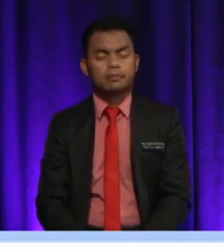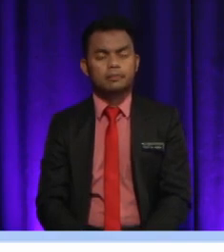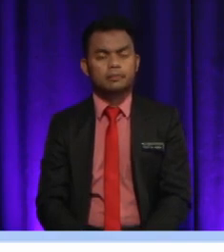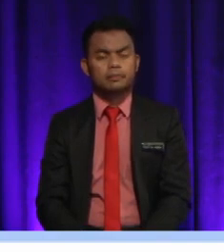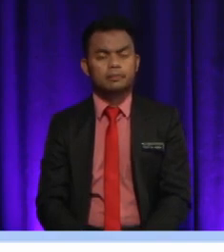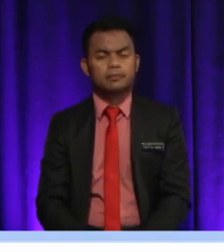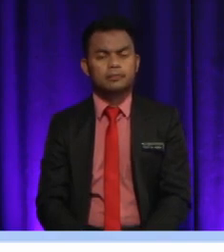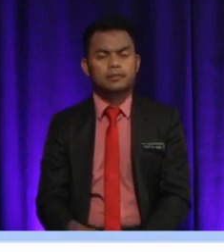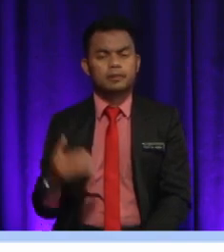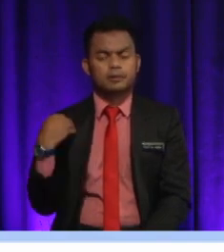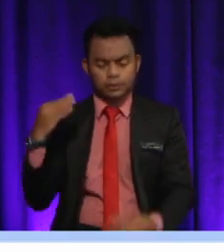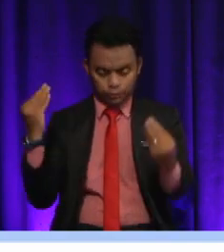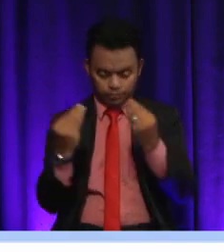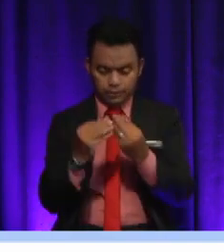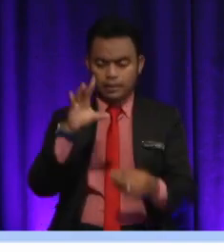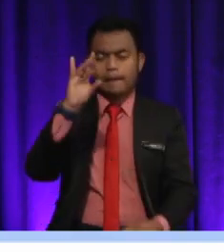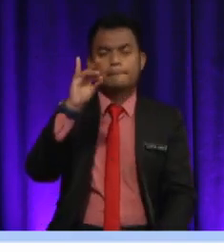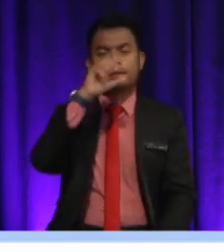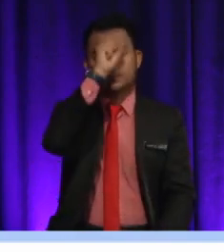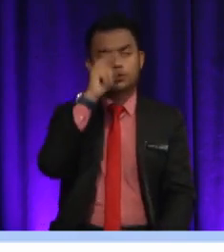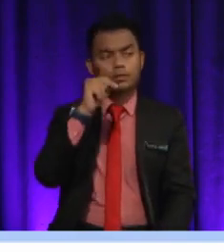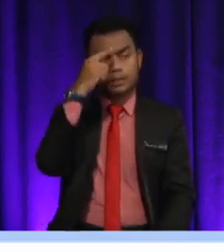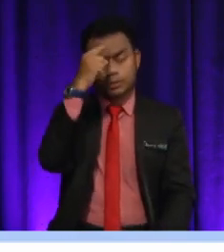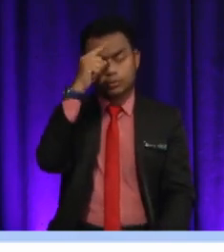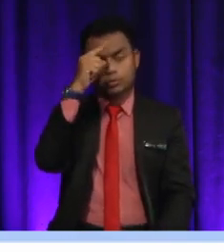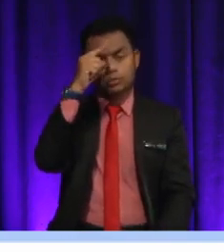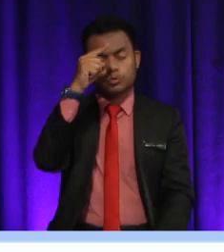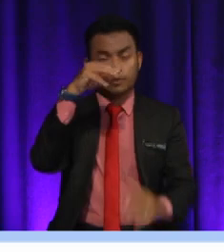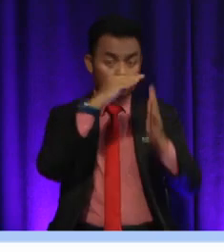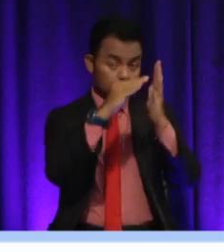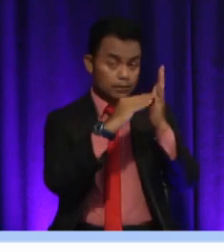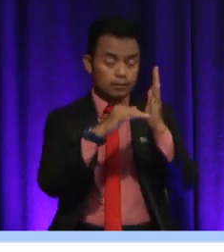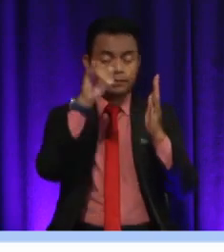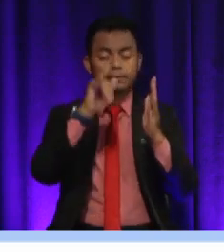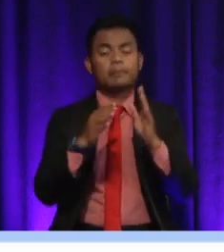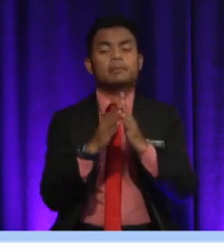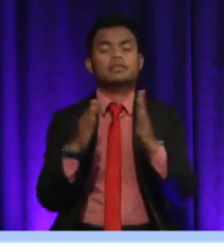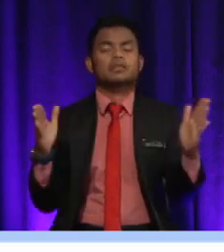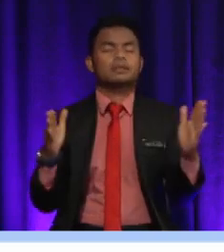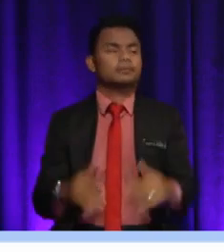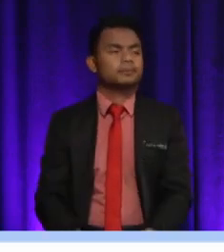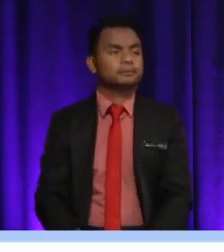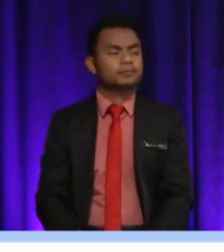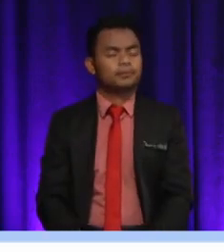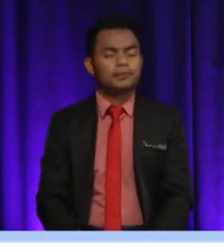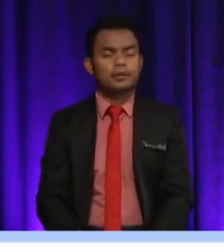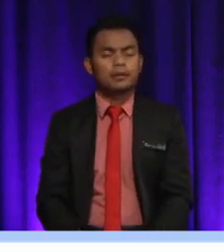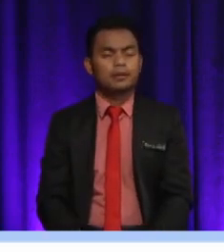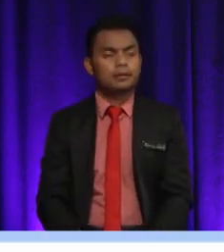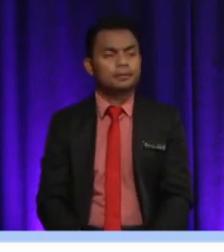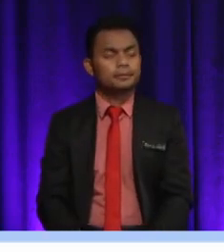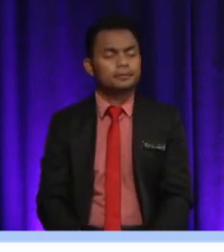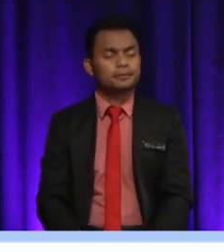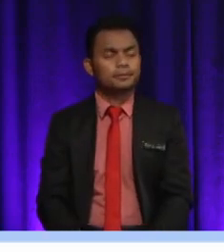of 8 questions for the long passage. And it's all multiple choice. And you've got to